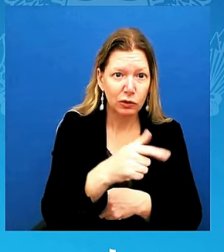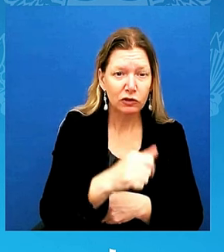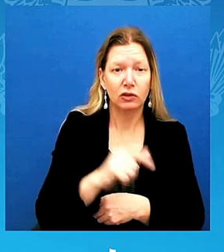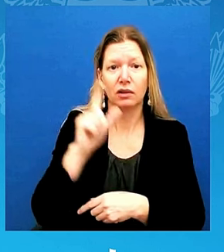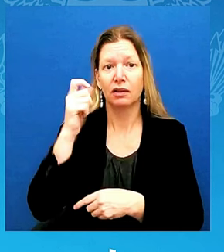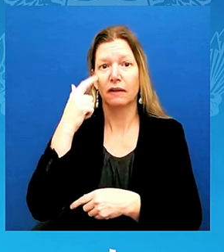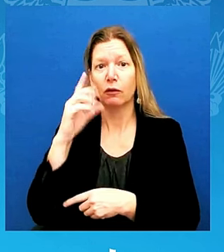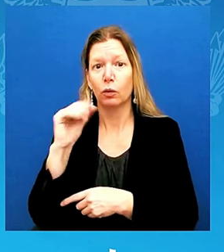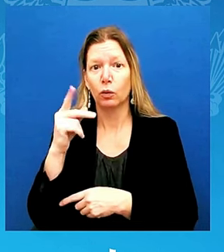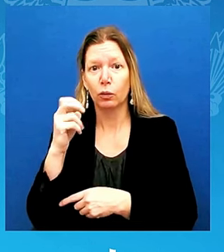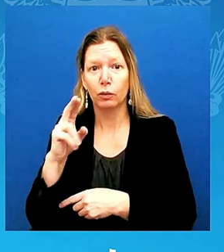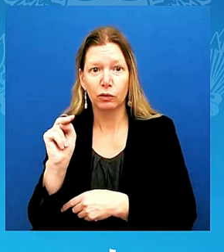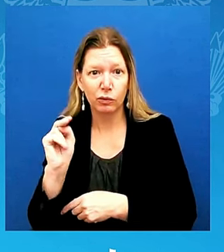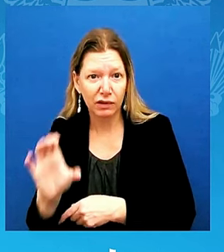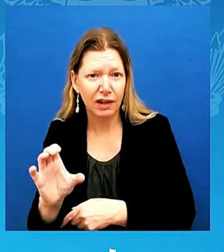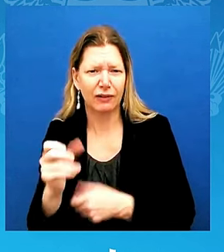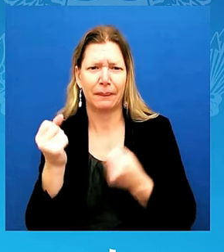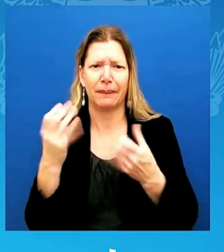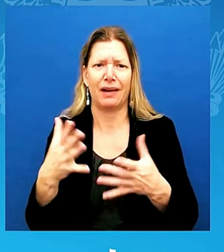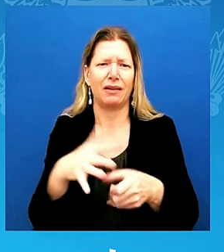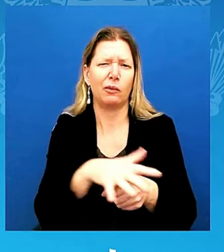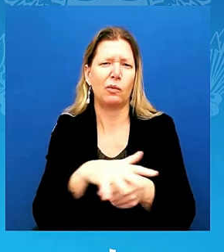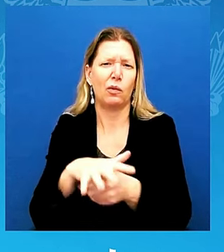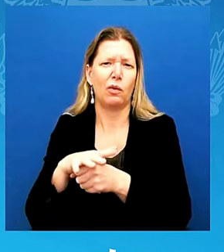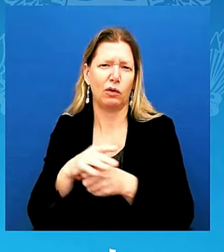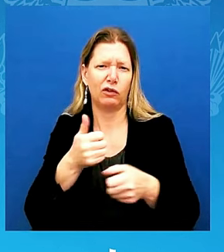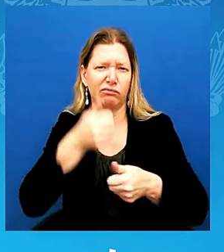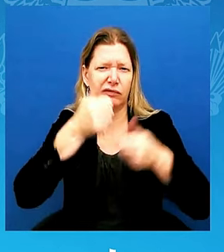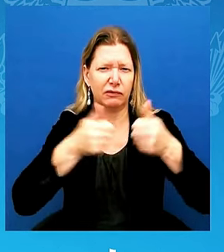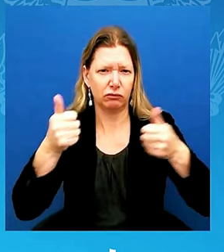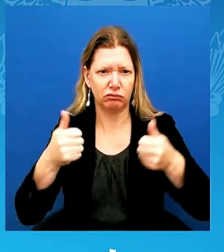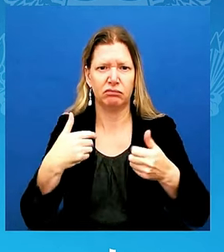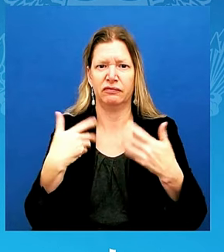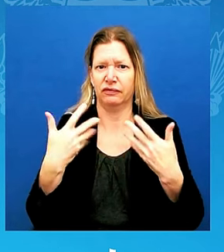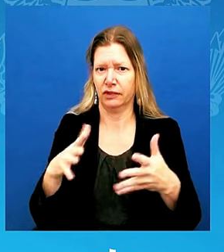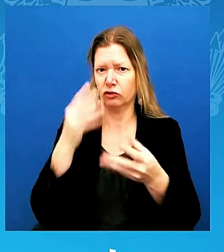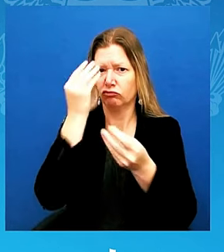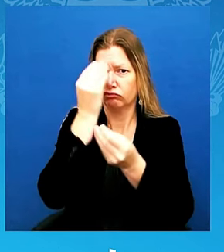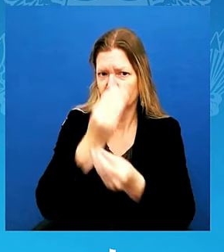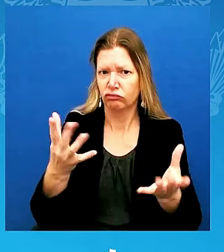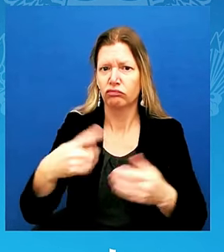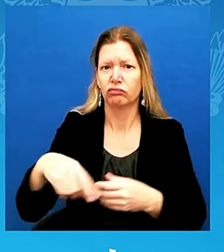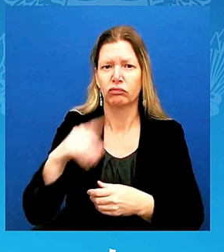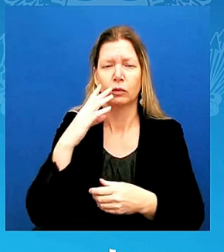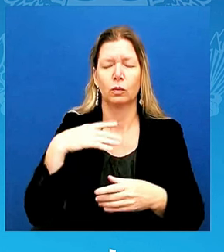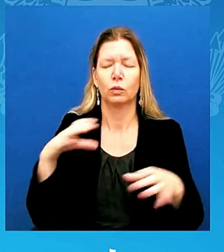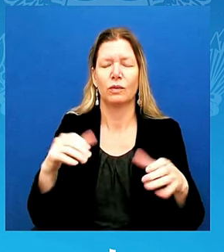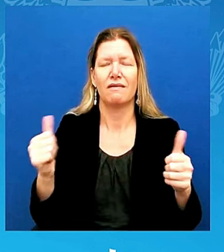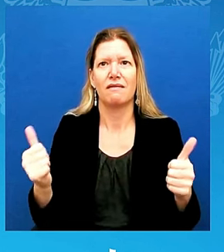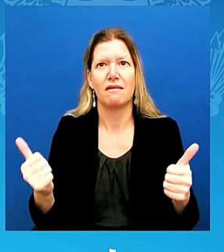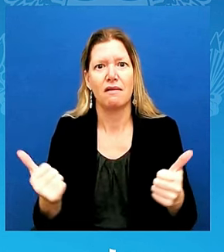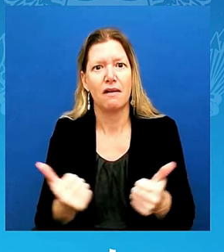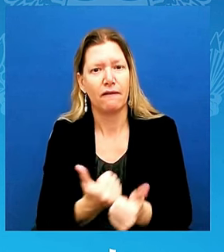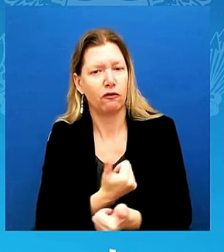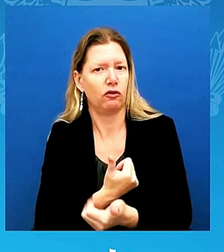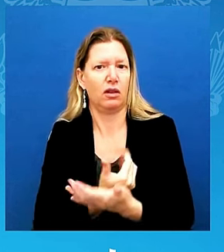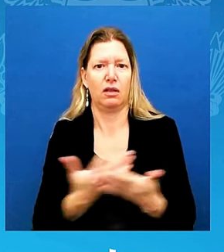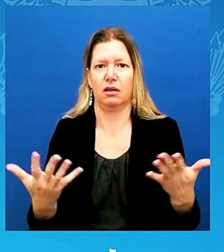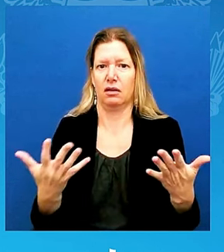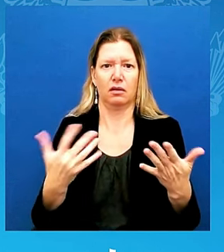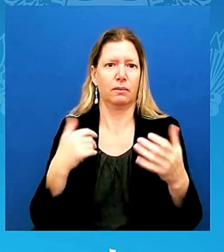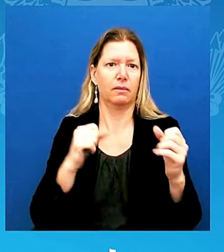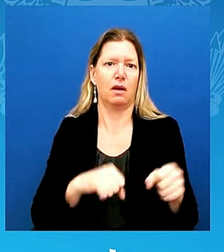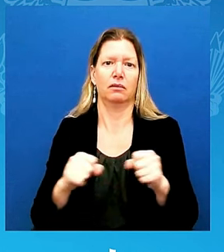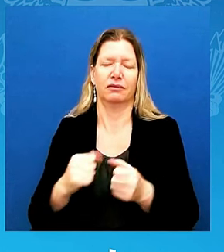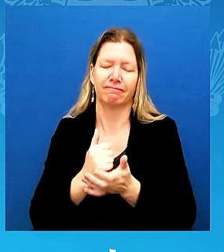them that we will do everything in our power to help communities respond and recover. And I've shared with them that I